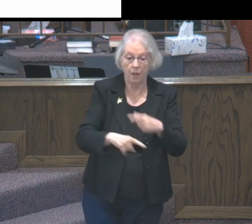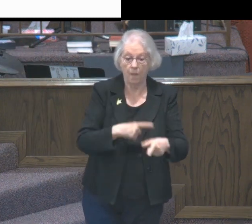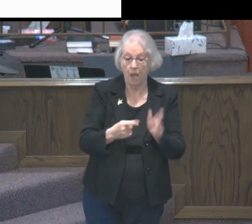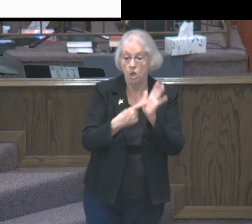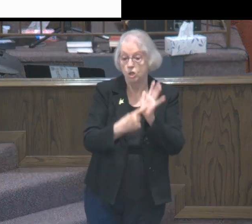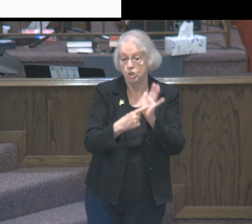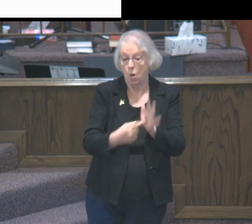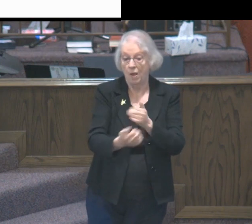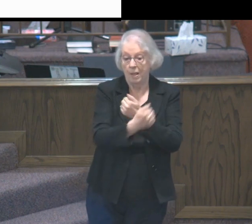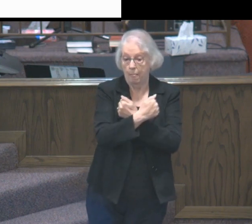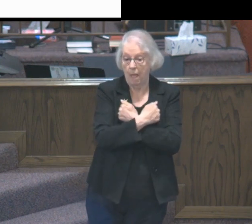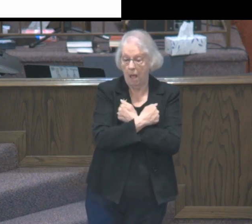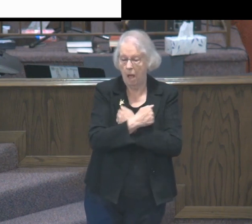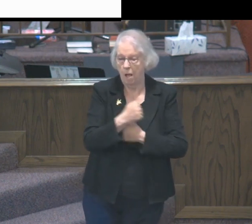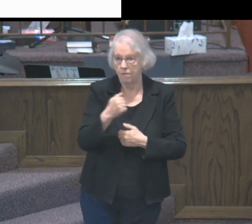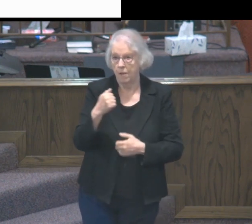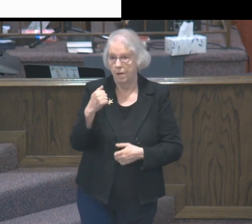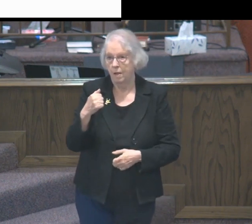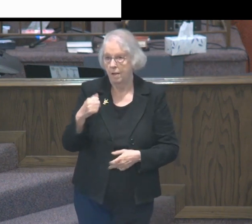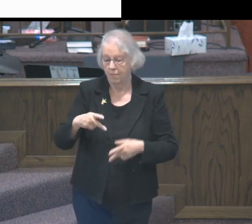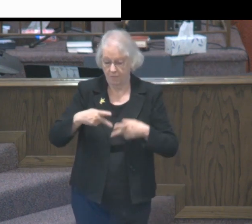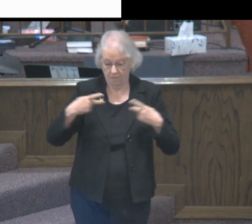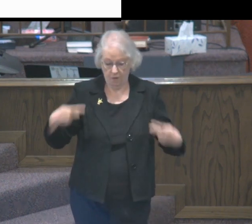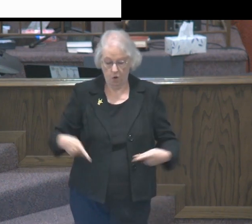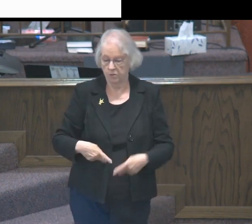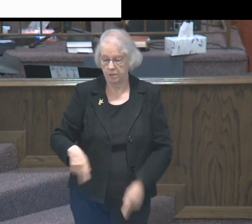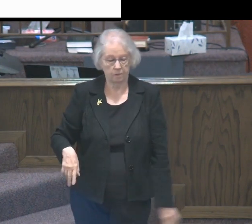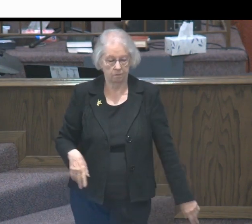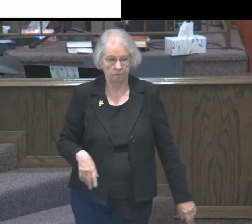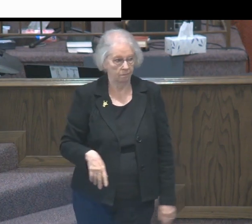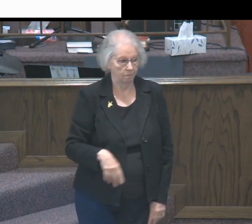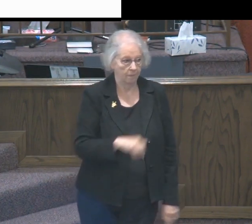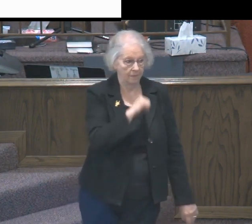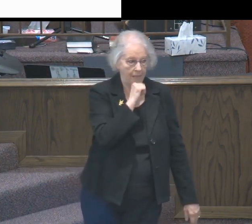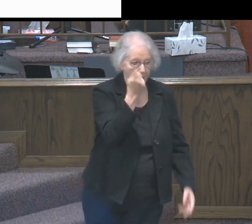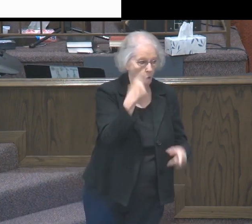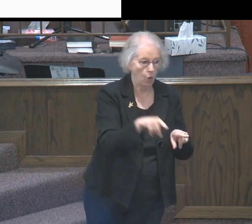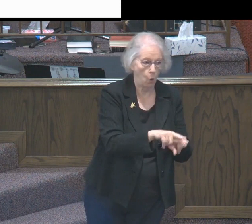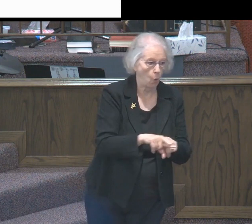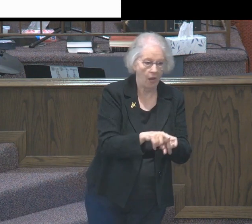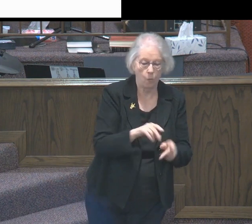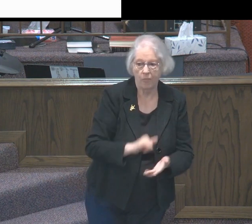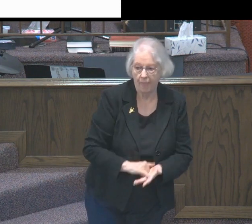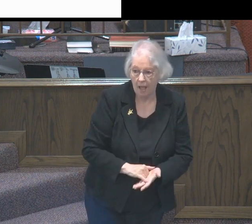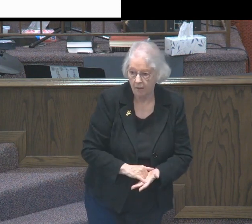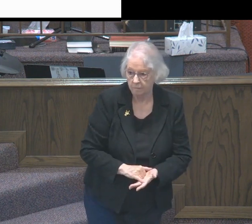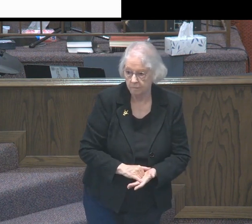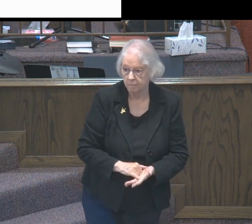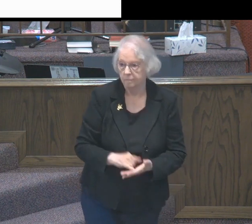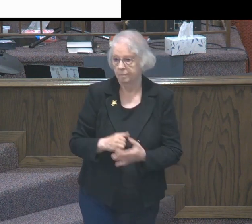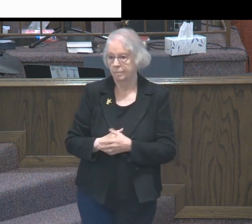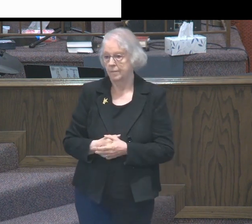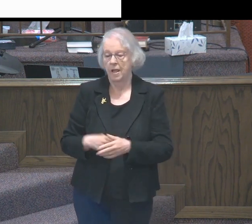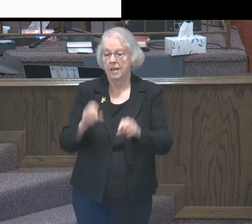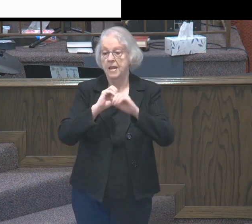Ten Commandments, not the first five books of the Bible, not the Old Testament, but the oral law, the scribal law, that